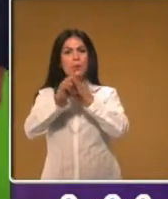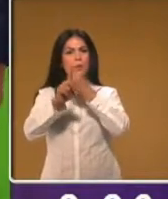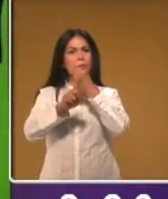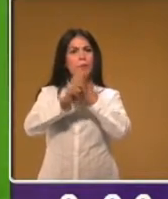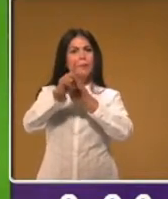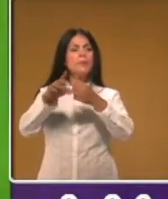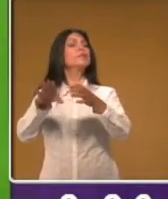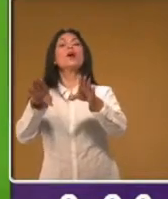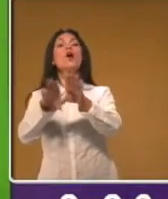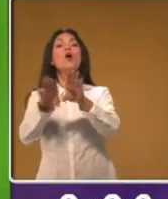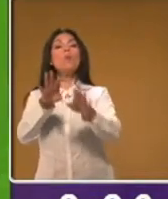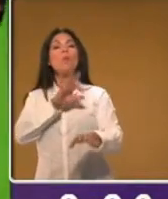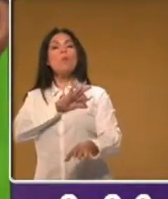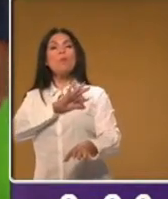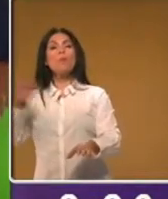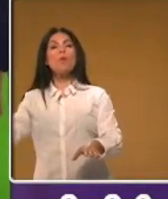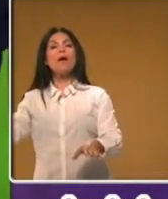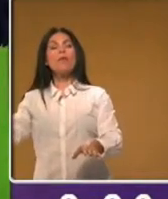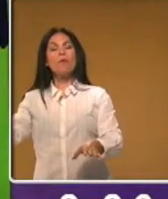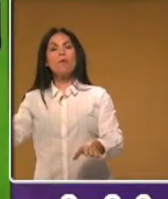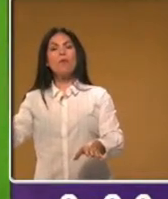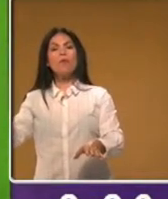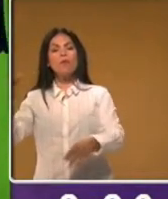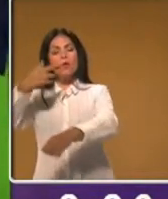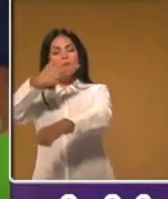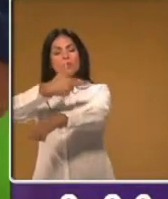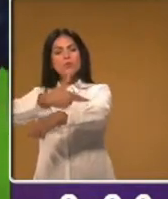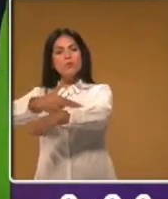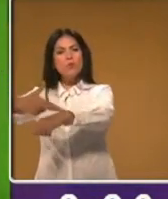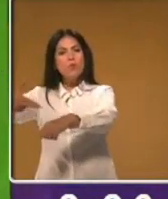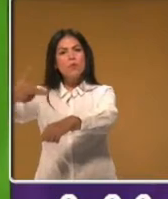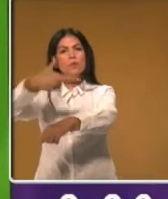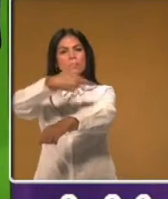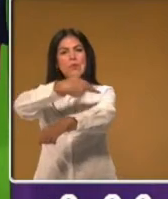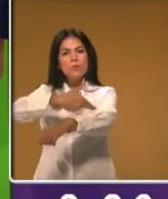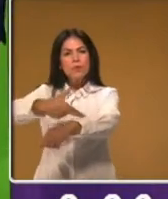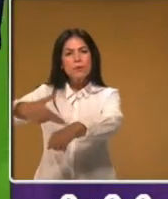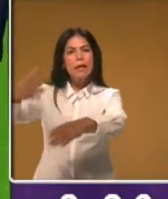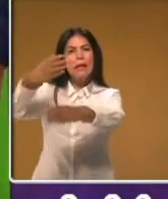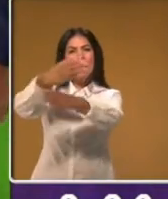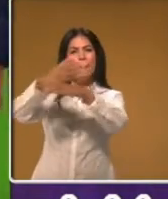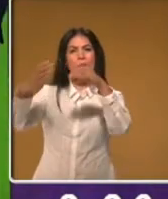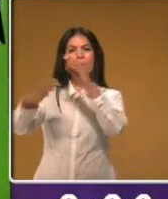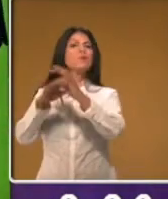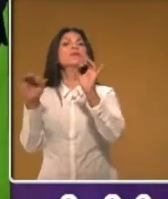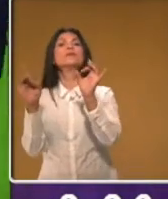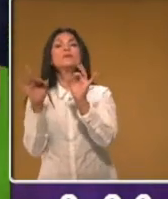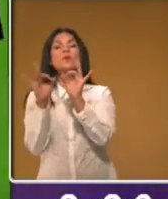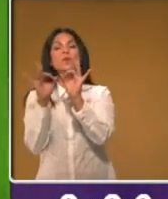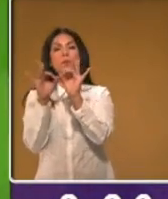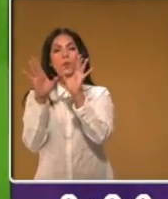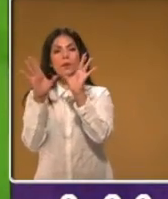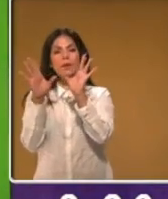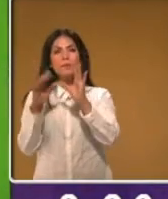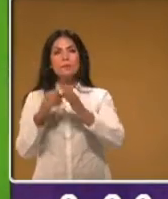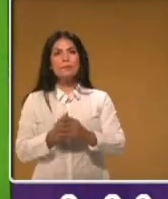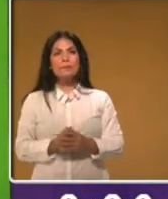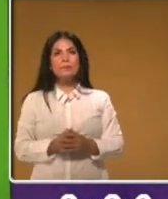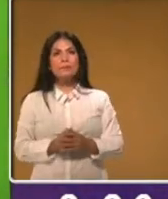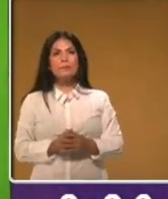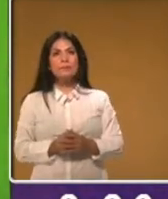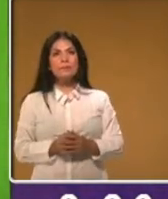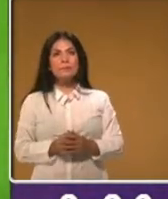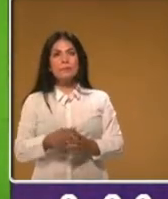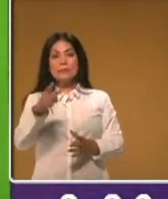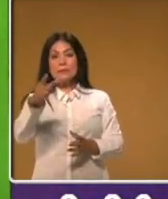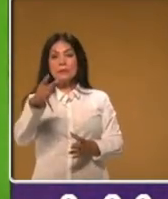terrible. They don't have air conditioning. Well, I'm sorry, sir. I will check the air system immediately. Let's finish